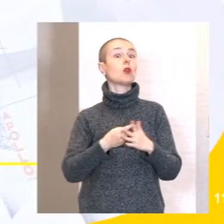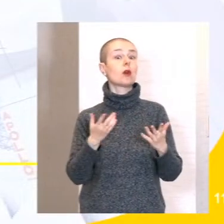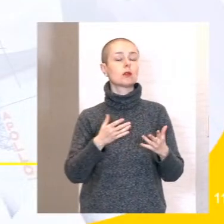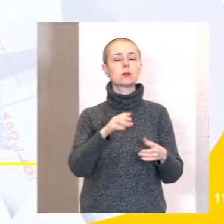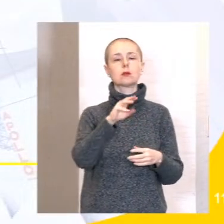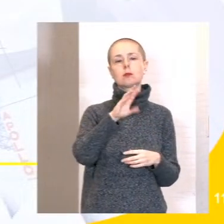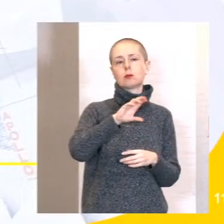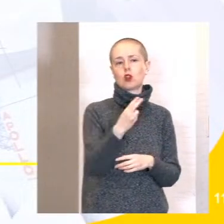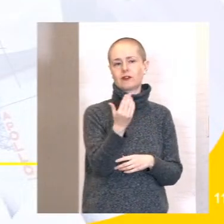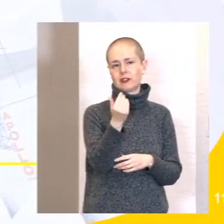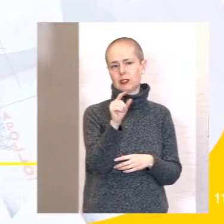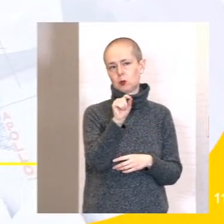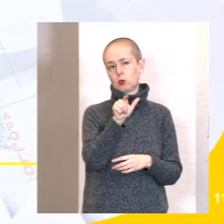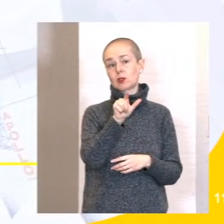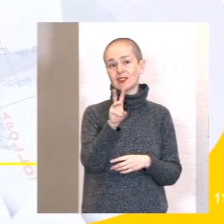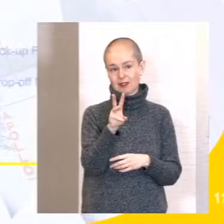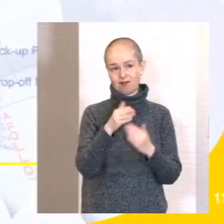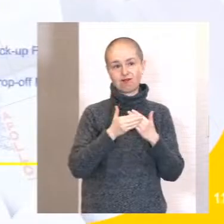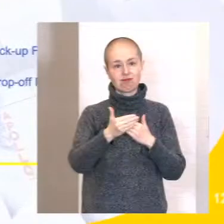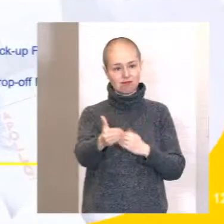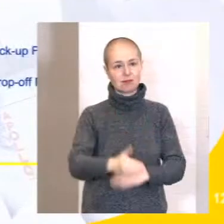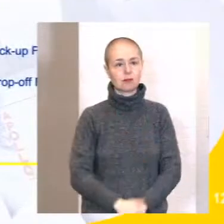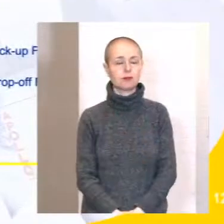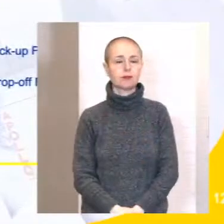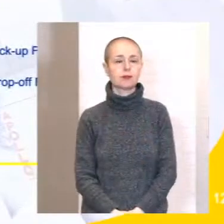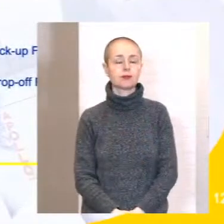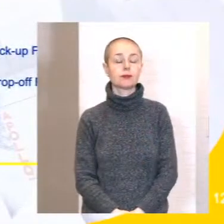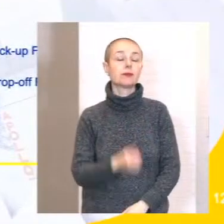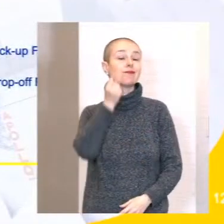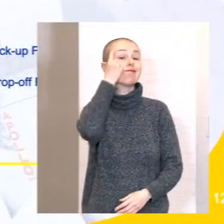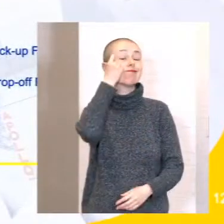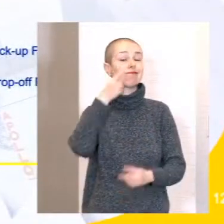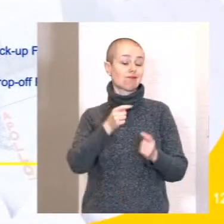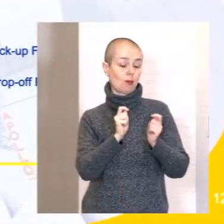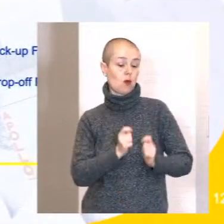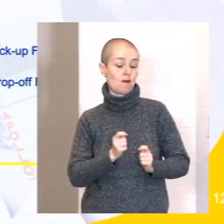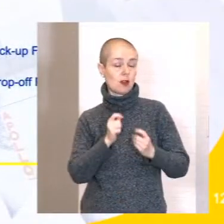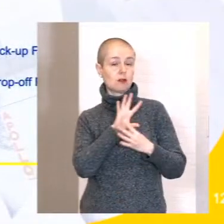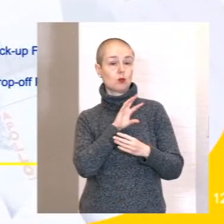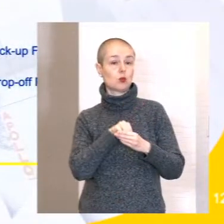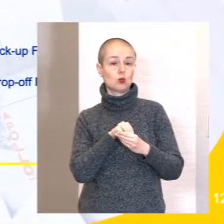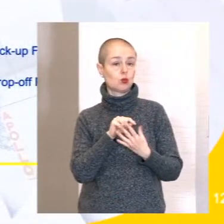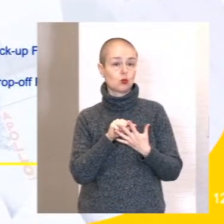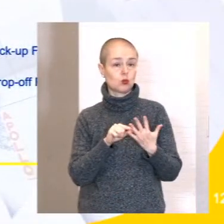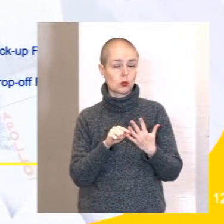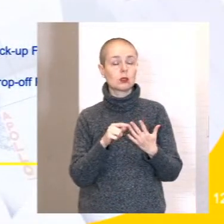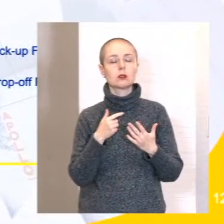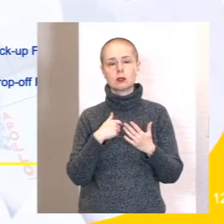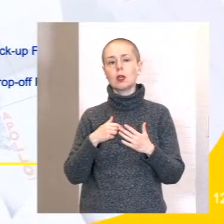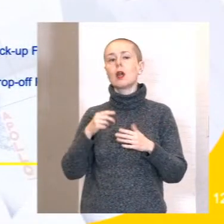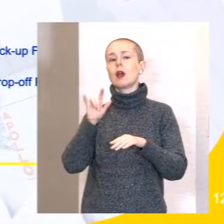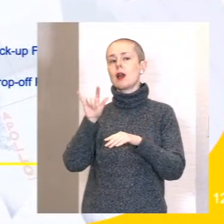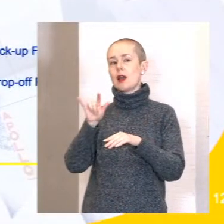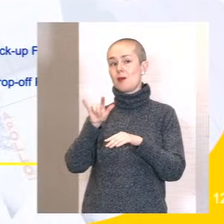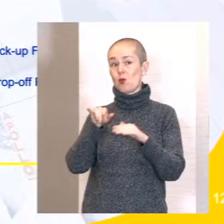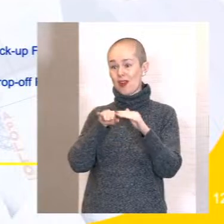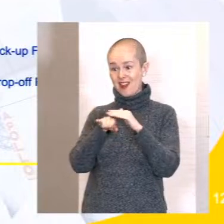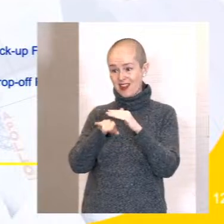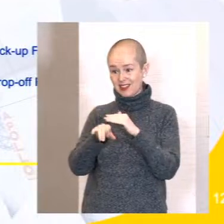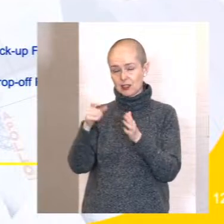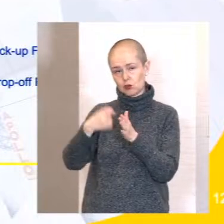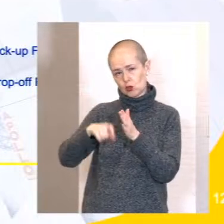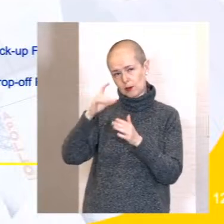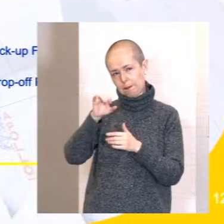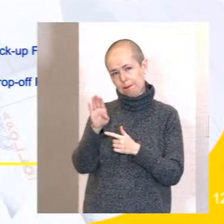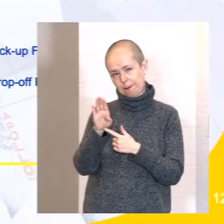15, 2026. The proposed modification would also increase airport access fees charged to